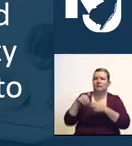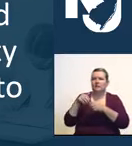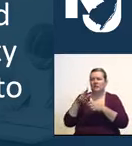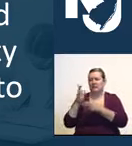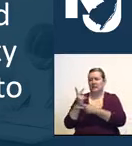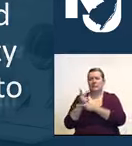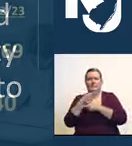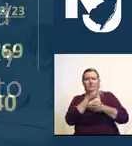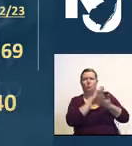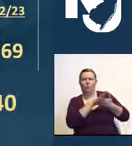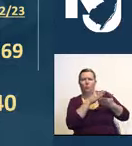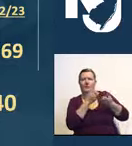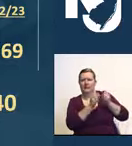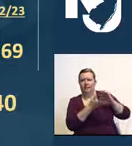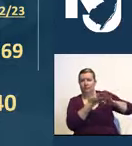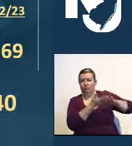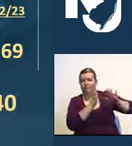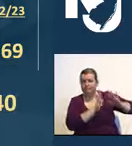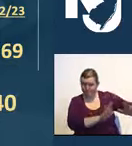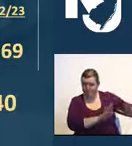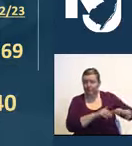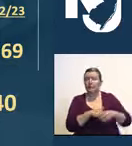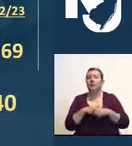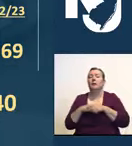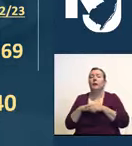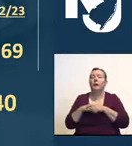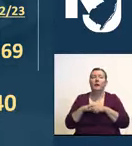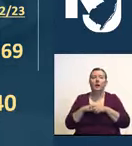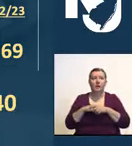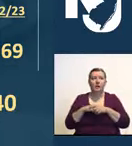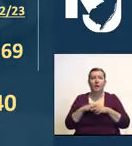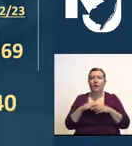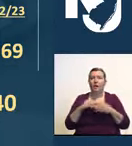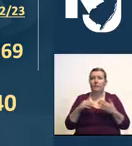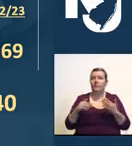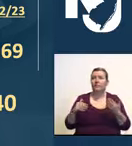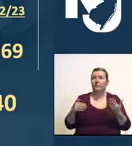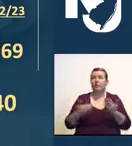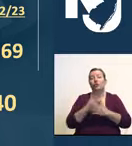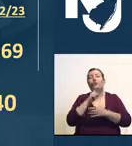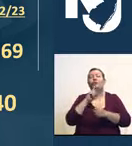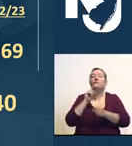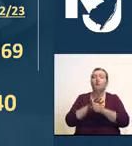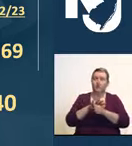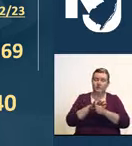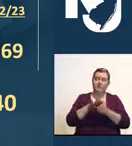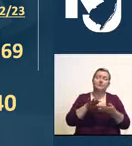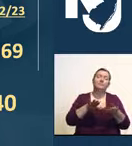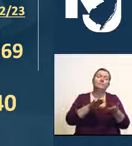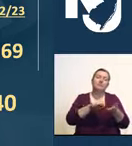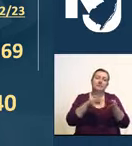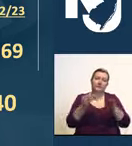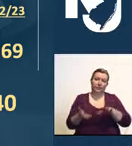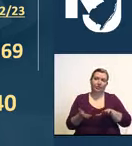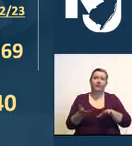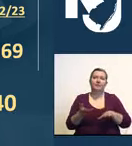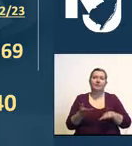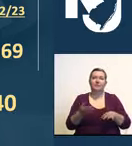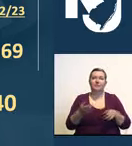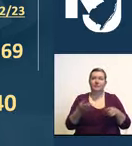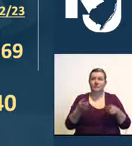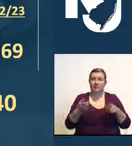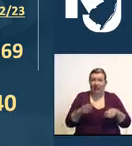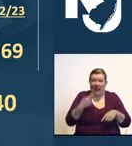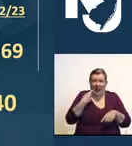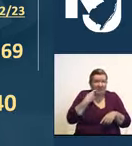And finally, here are the latest newly confirmed COVID-related deaths. Again, these are not deaths that occurred on those days. These are the